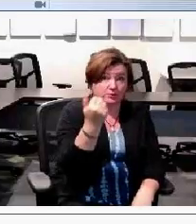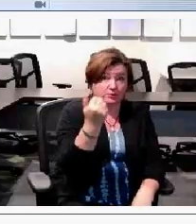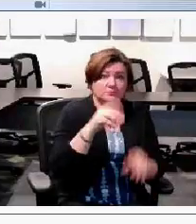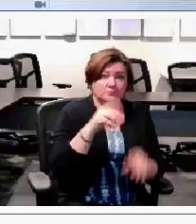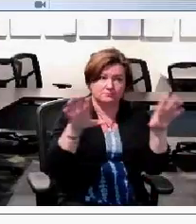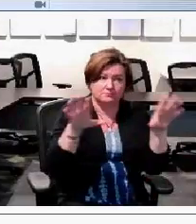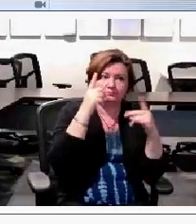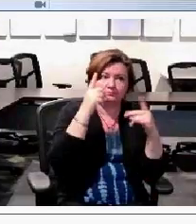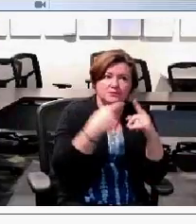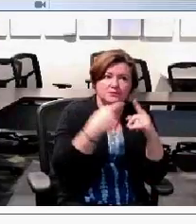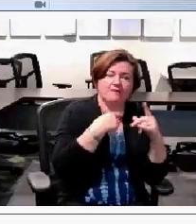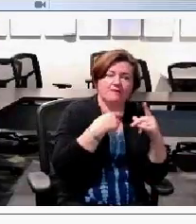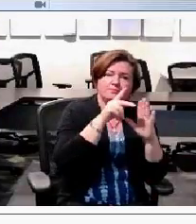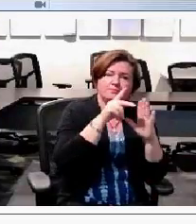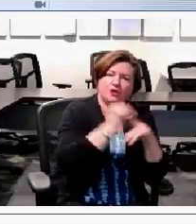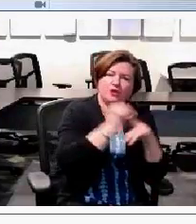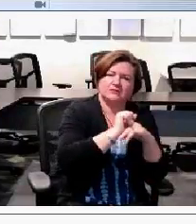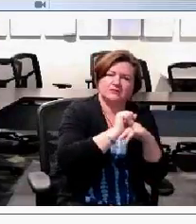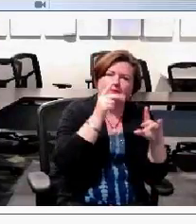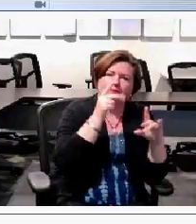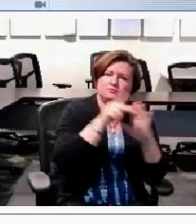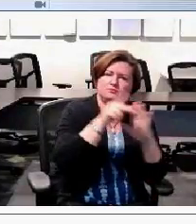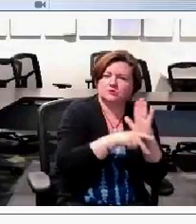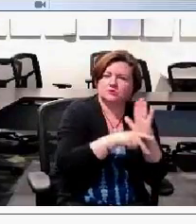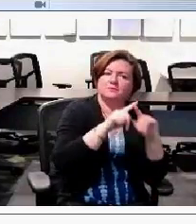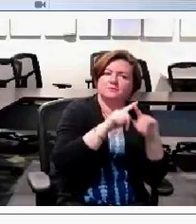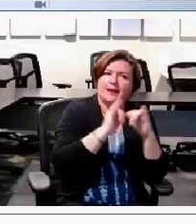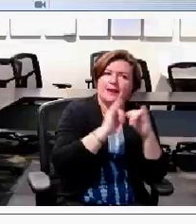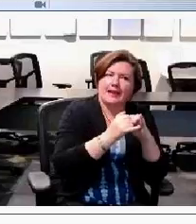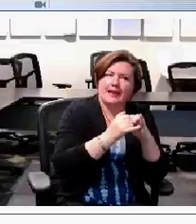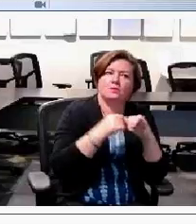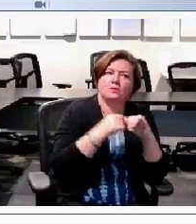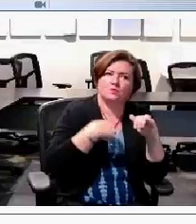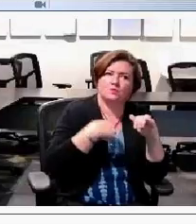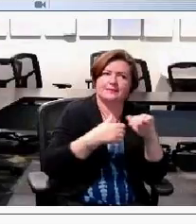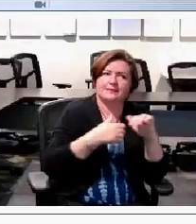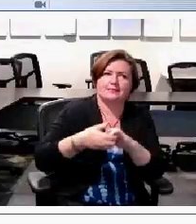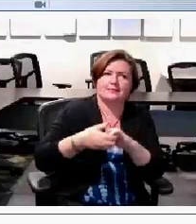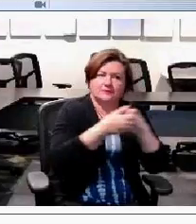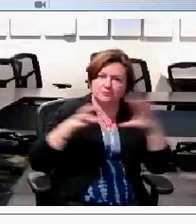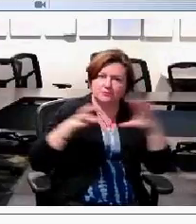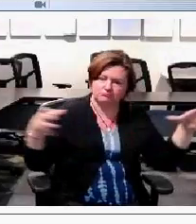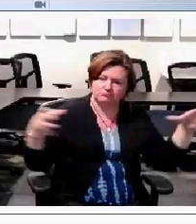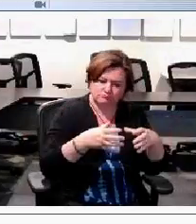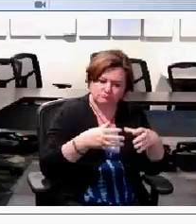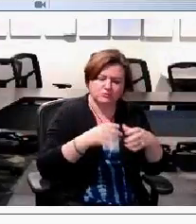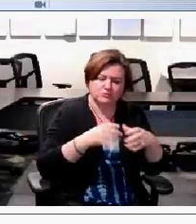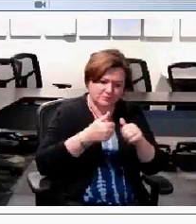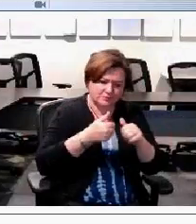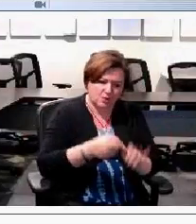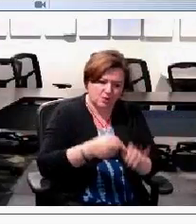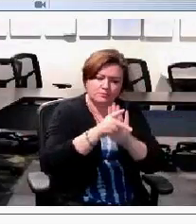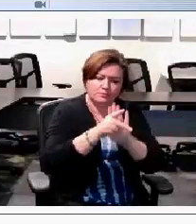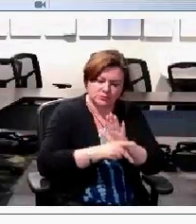practice principles. Collectively, we should hold ourselves accountable to these principles and evaluate